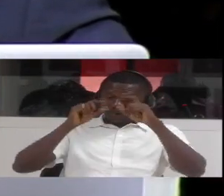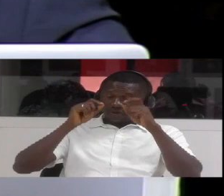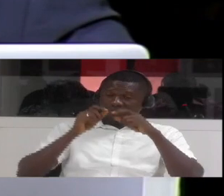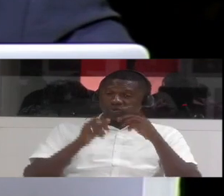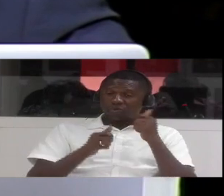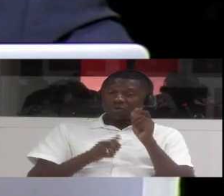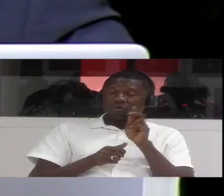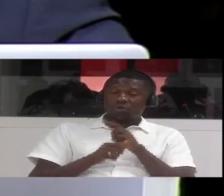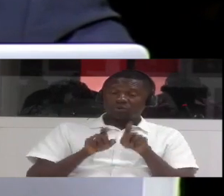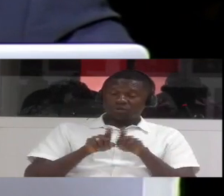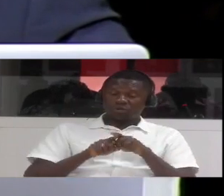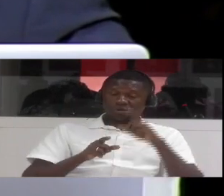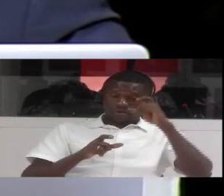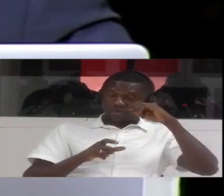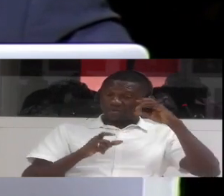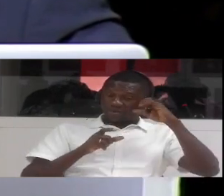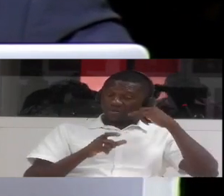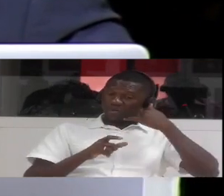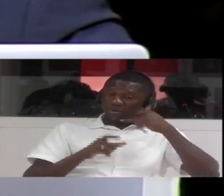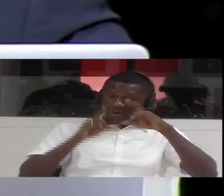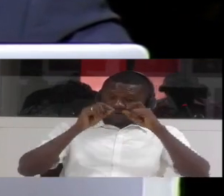Bakary Fati, 9